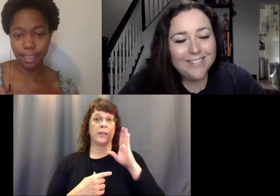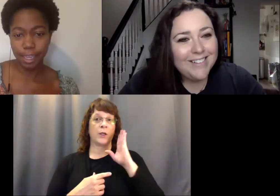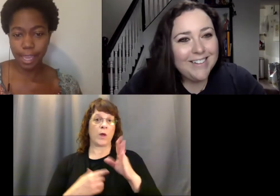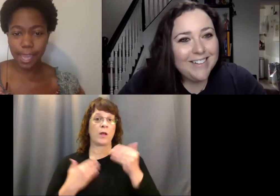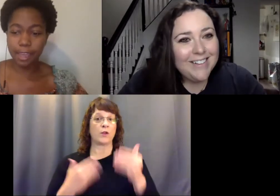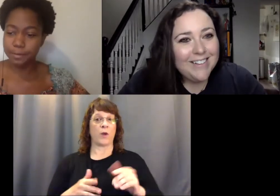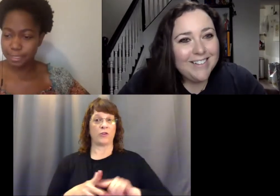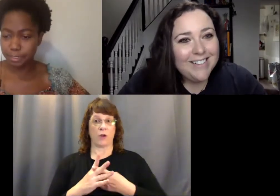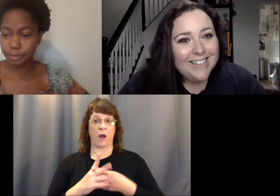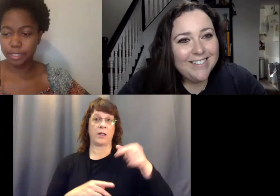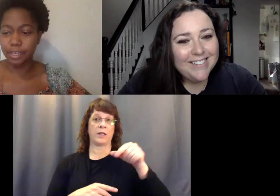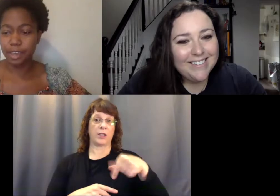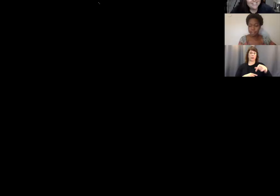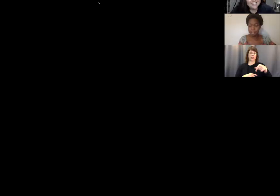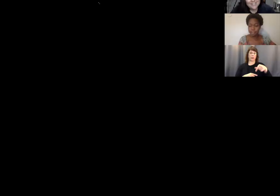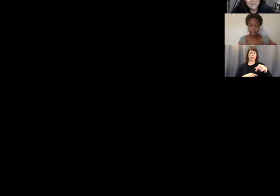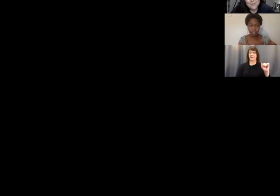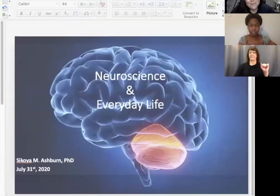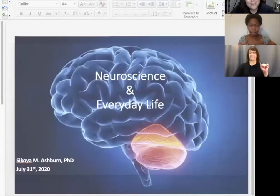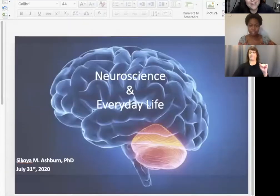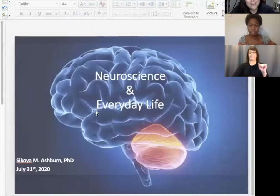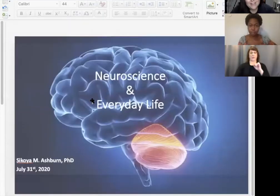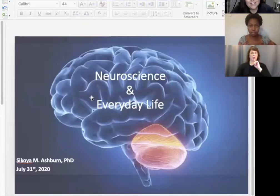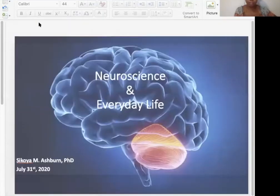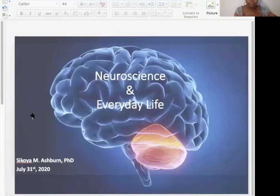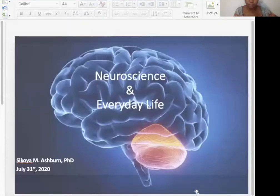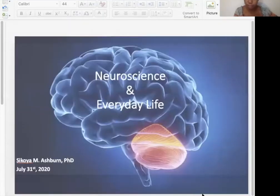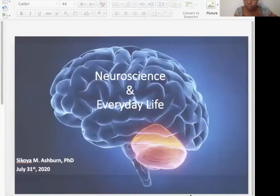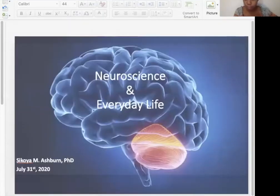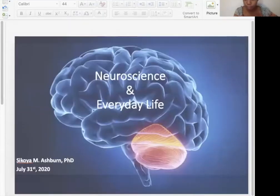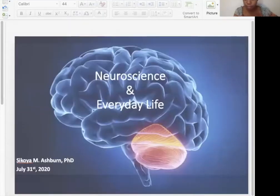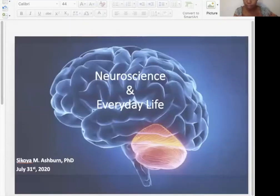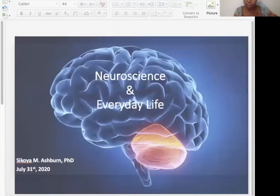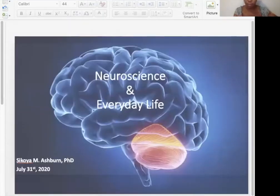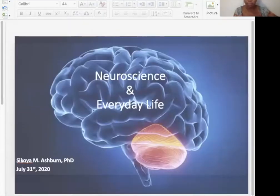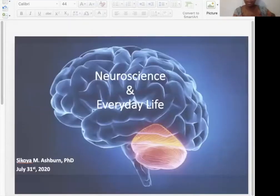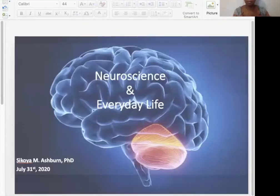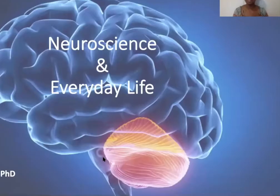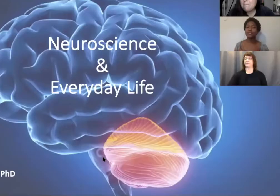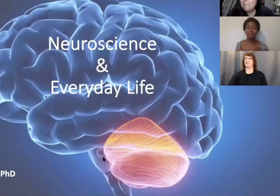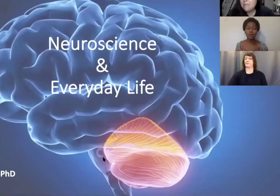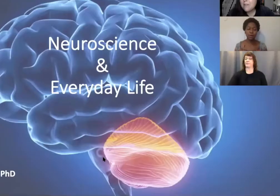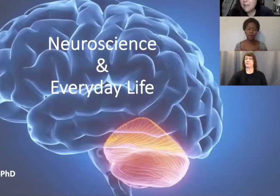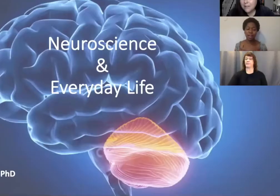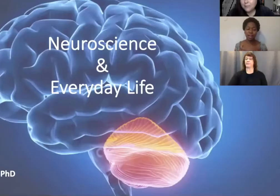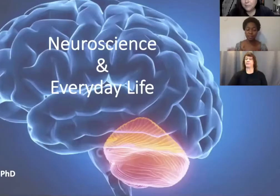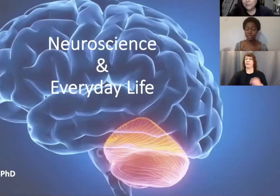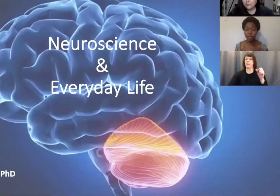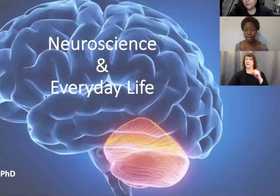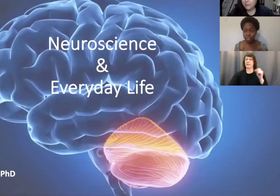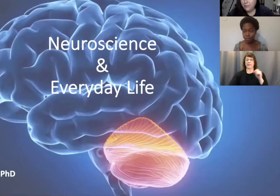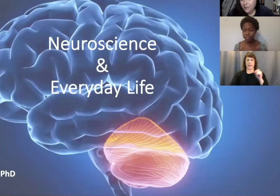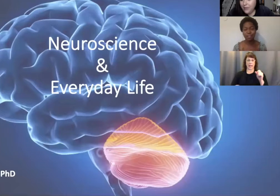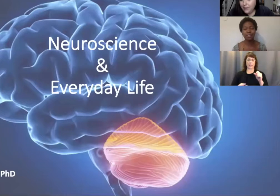Q&A. Absolutely. So I'll go ahead and share my screen and pull this up. So I'm